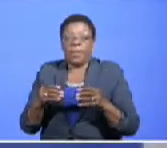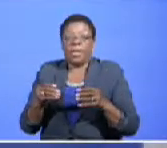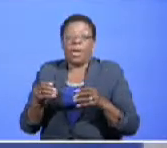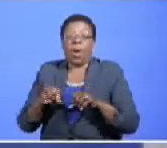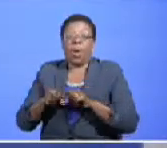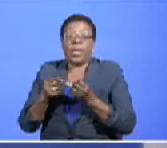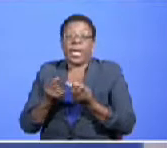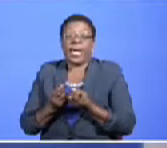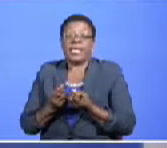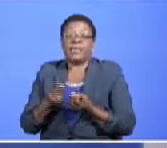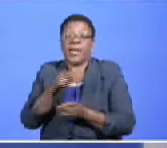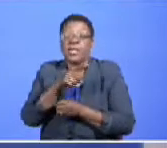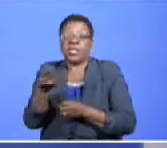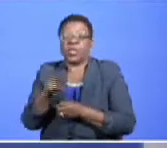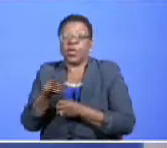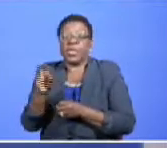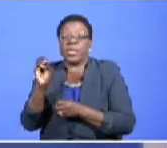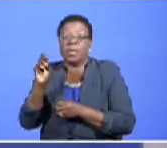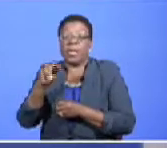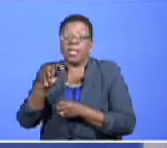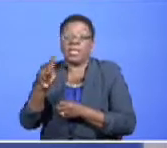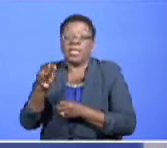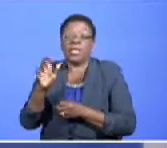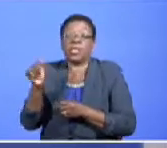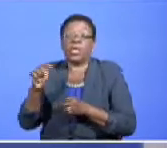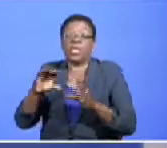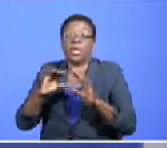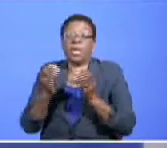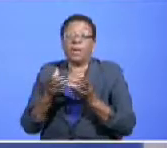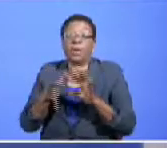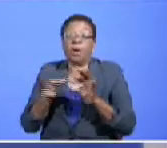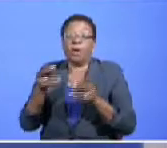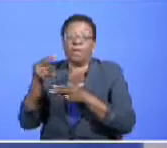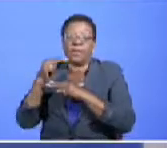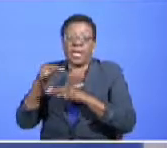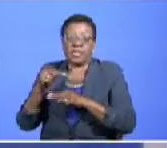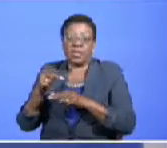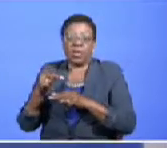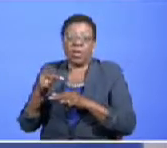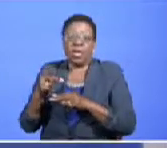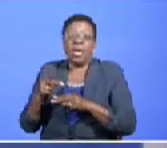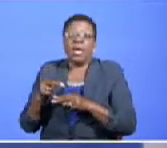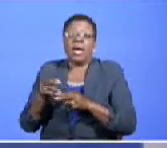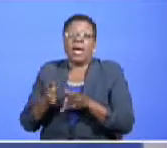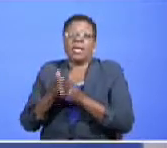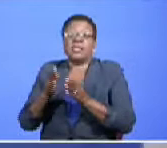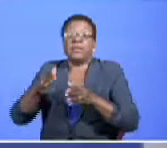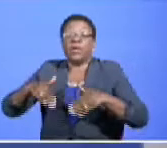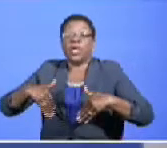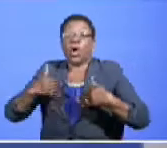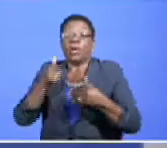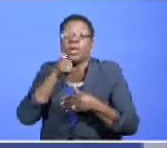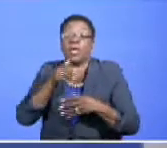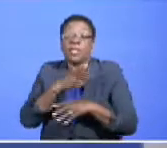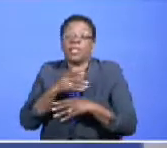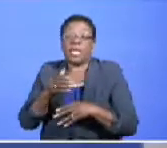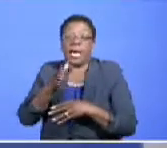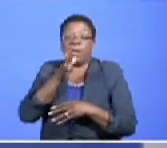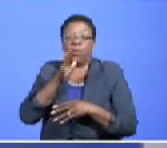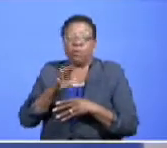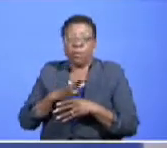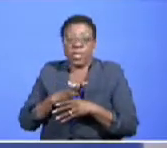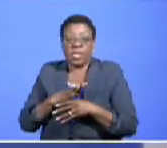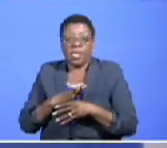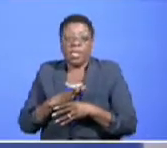gender-based violence, organizer Sherry Benjamin says the organization hopes to equip young girls and women with the tools needed to stand against all forms